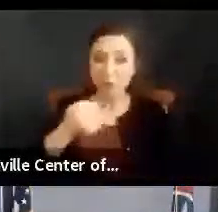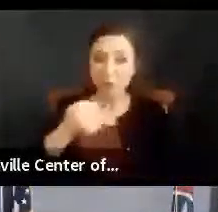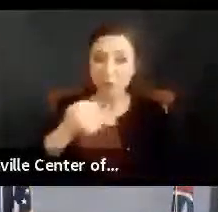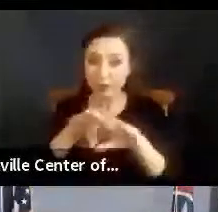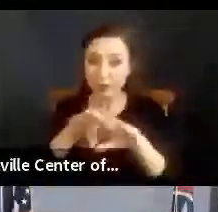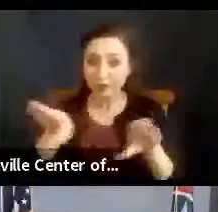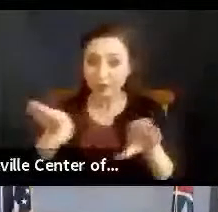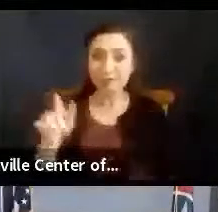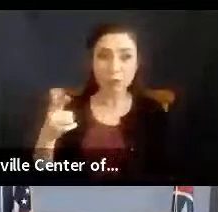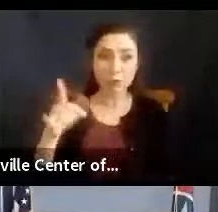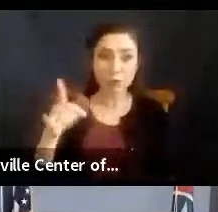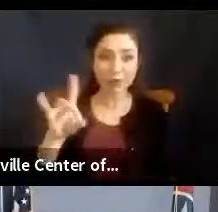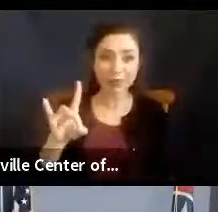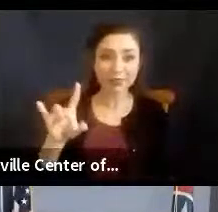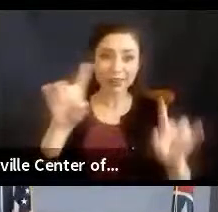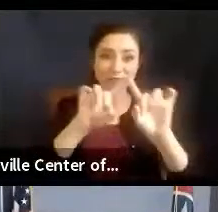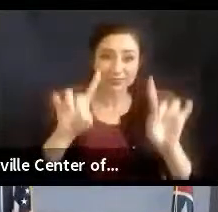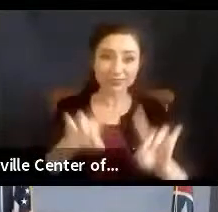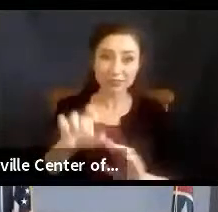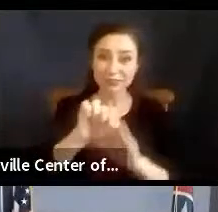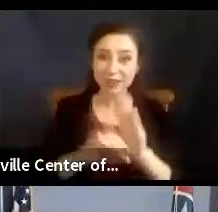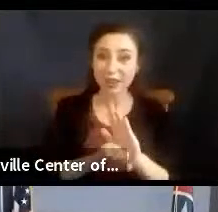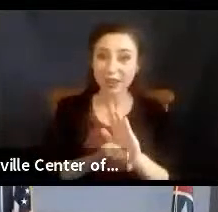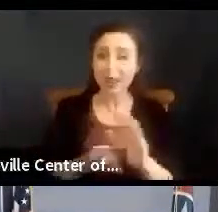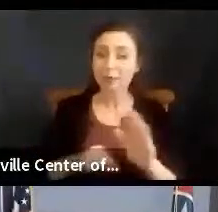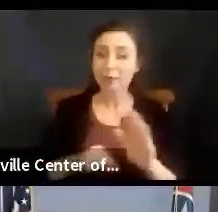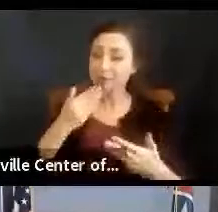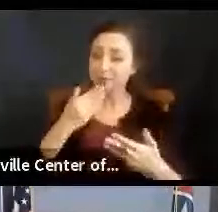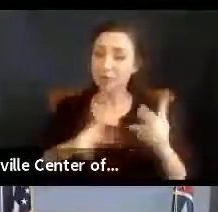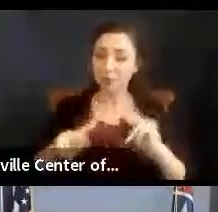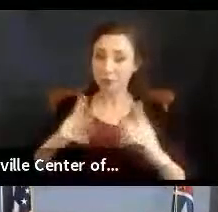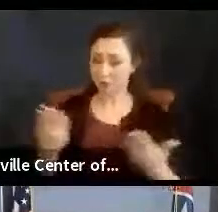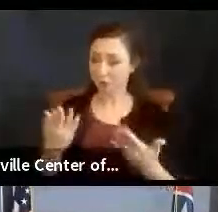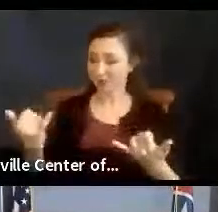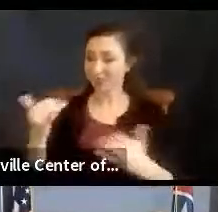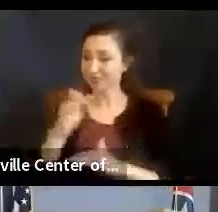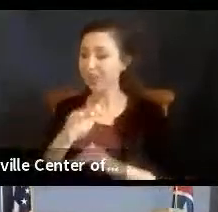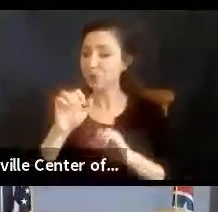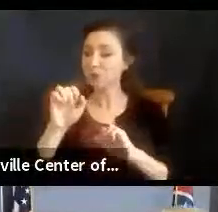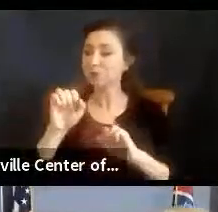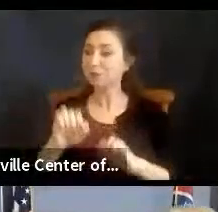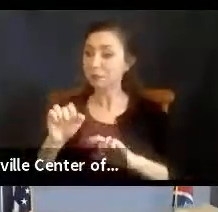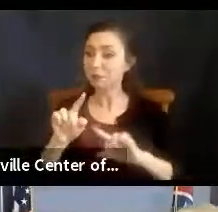who were on this call who were able to come yesterday. We all learned a lot. I left there feeling